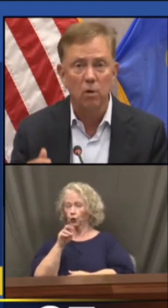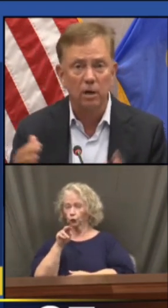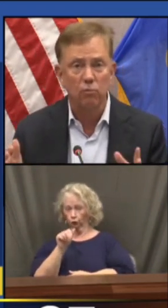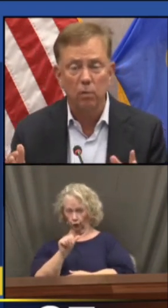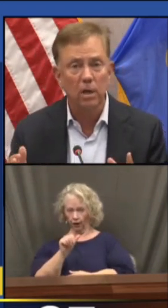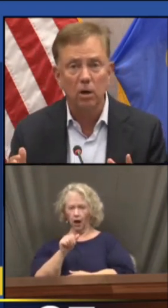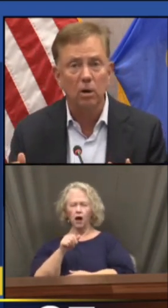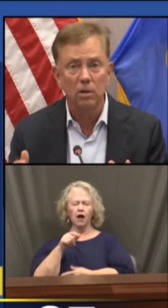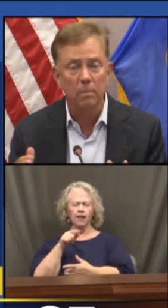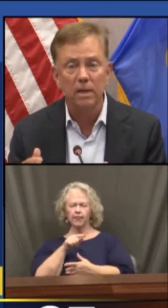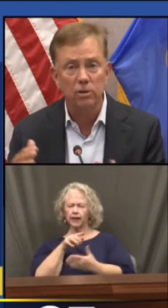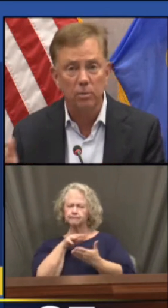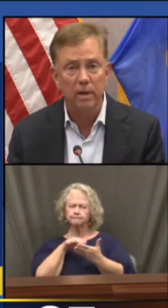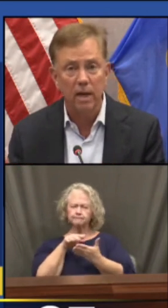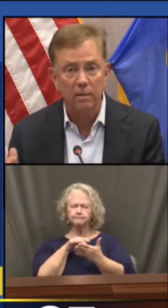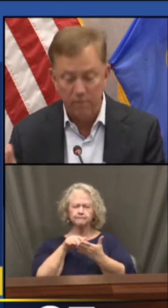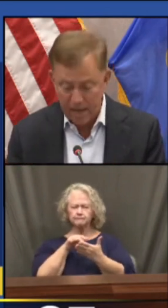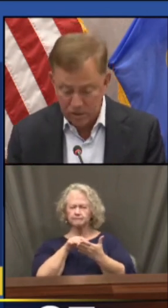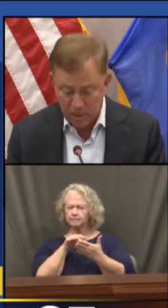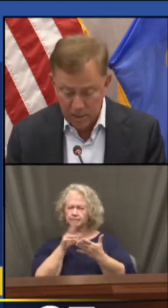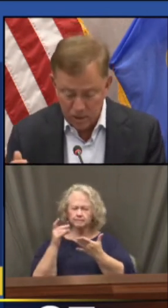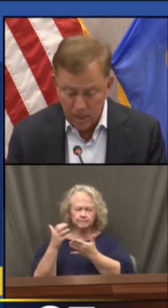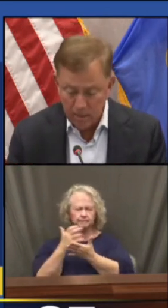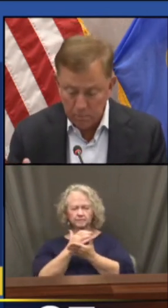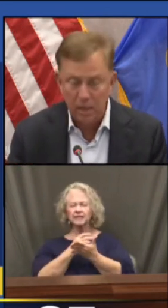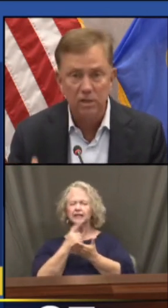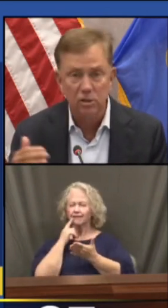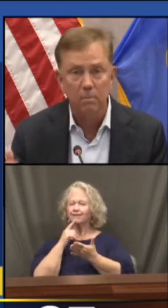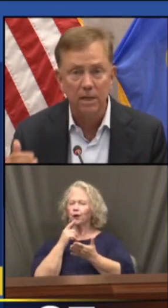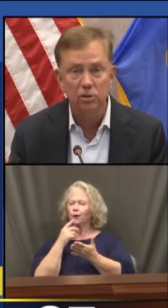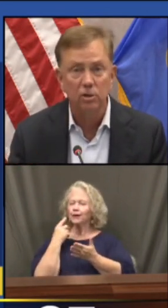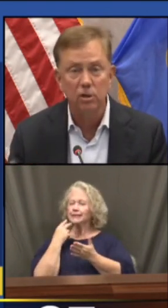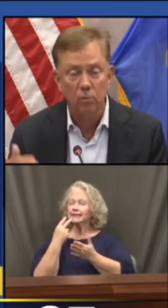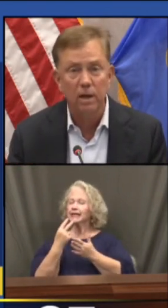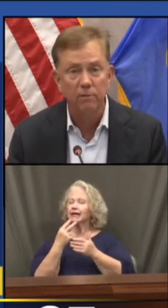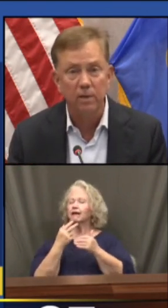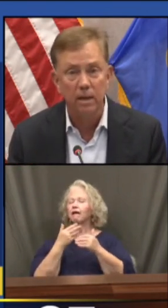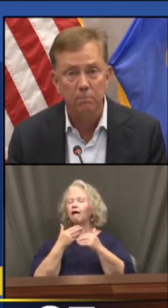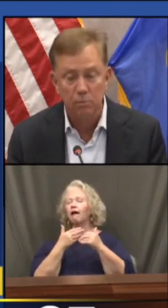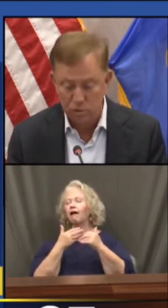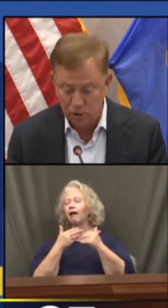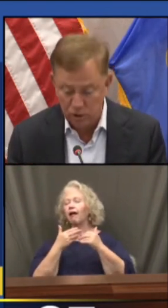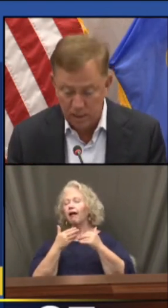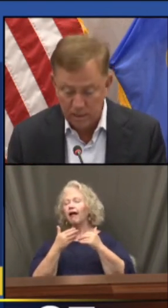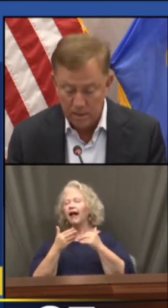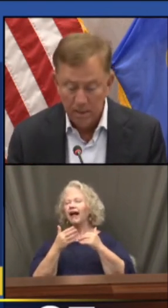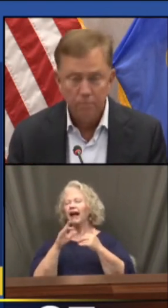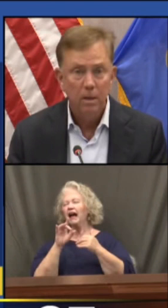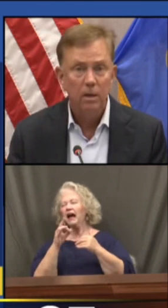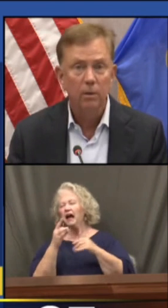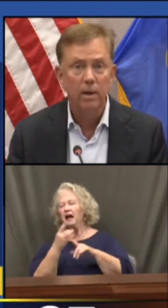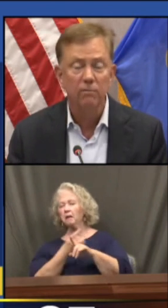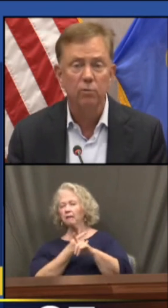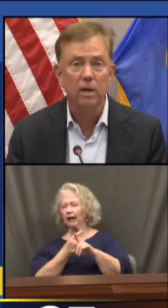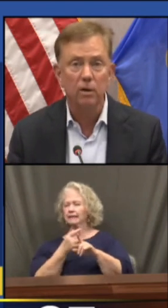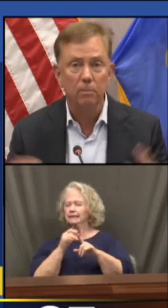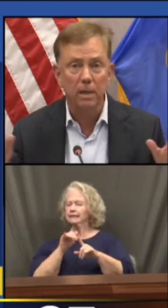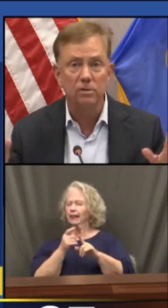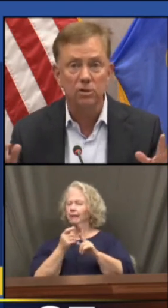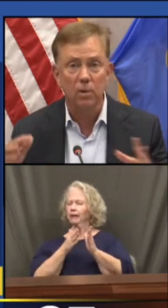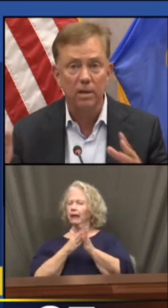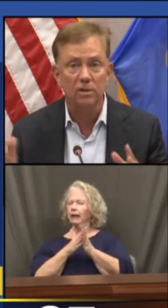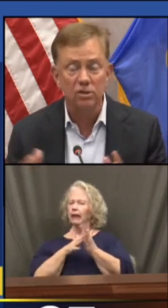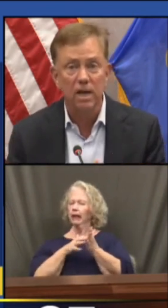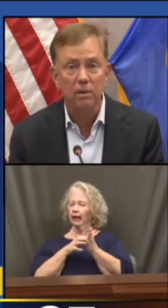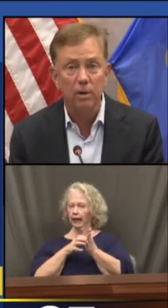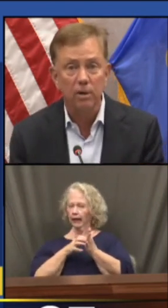Gifford is working really hard to make sure we got the vaccines in place, to make sure you're ready for that booster shot. You know, we have 300